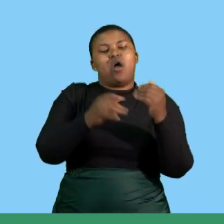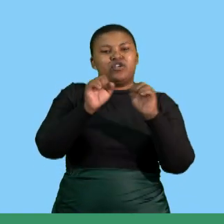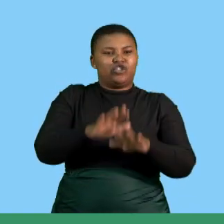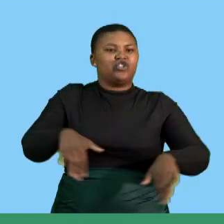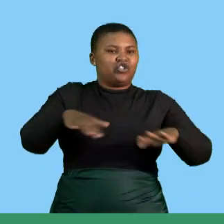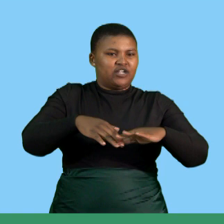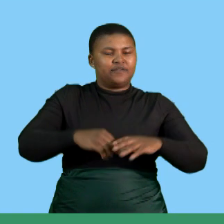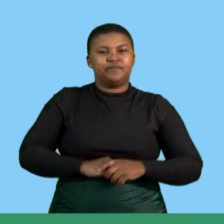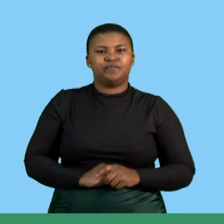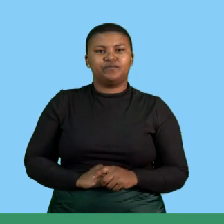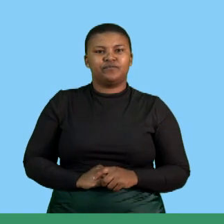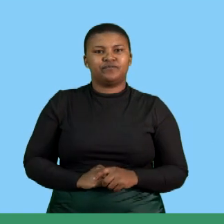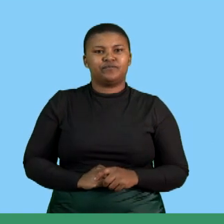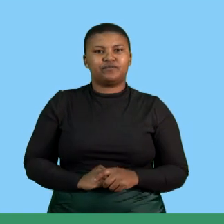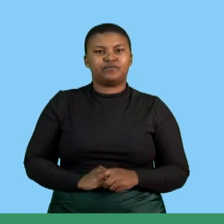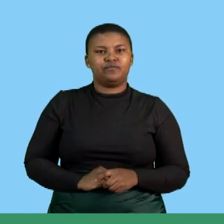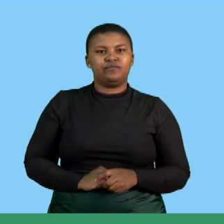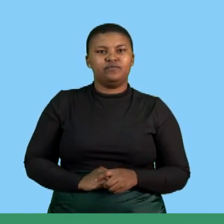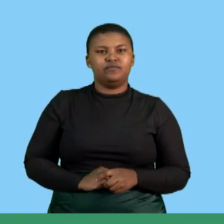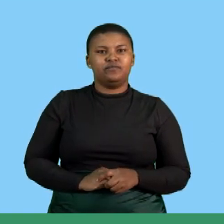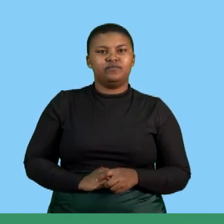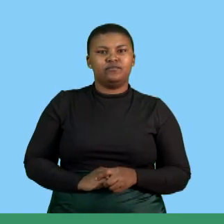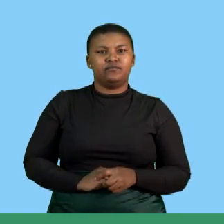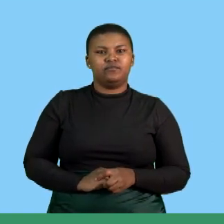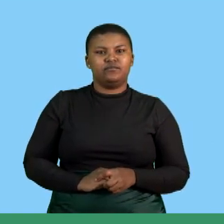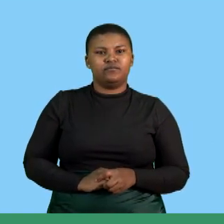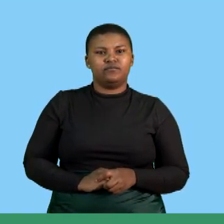is a technological